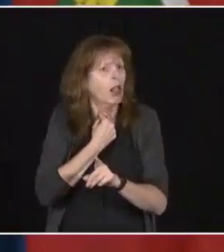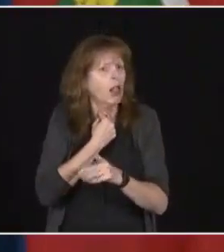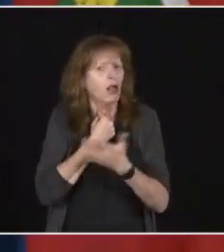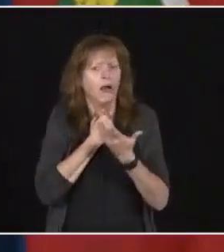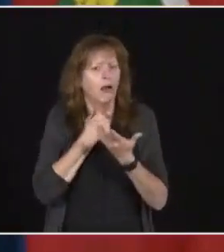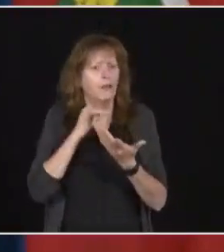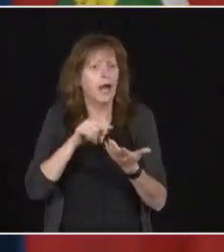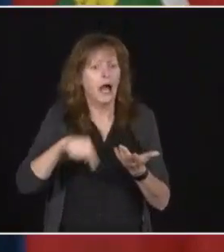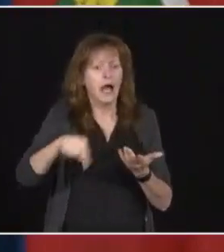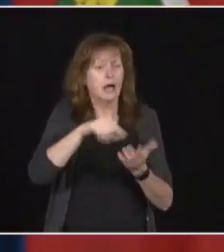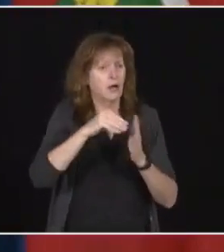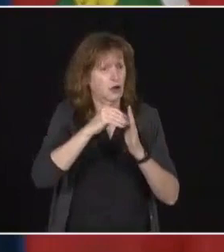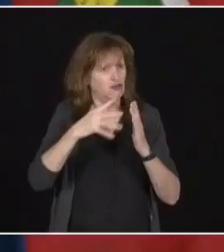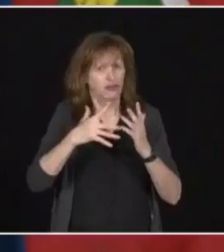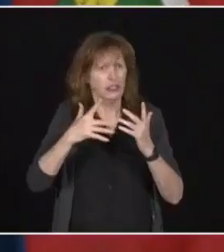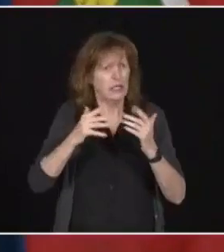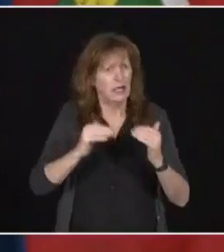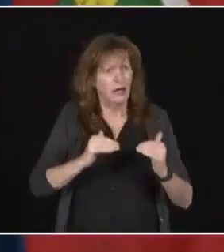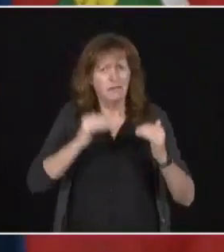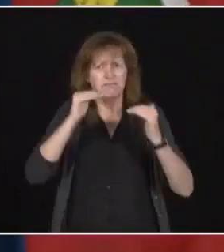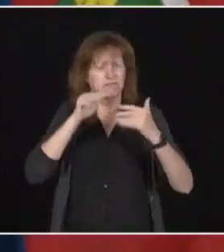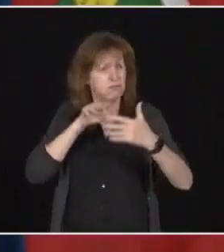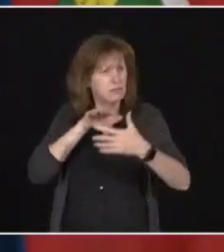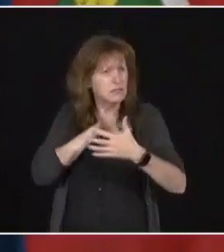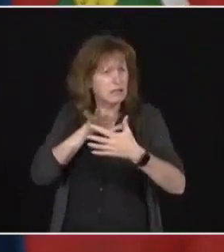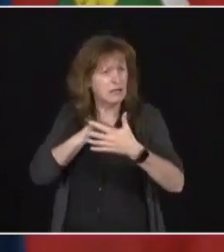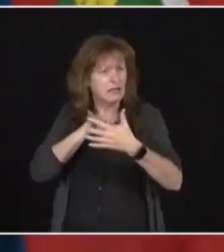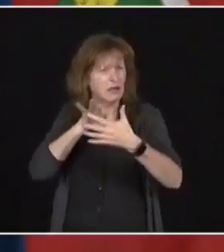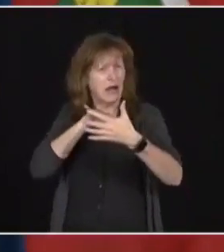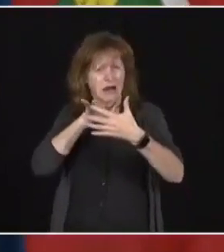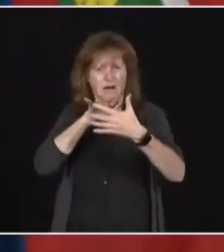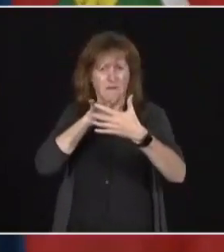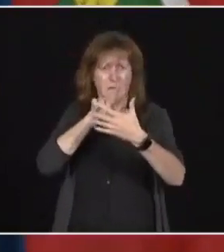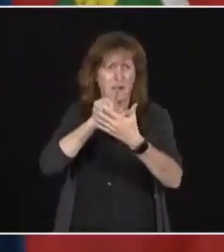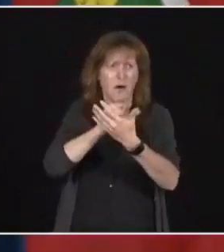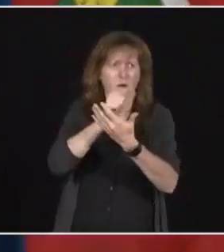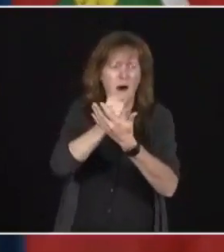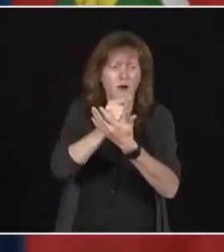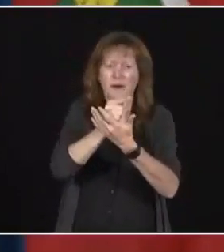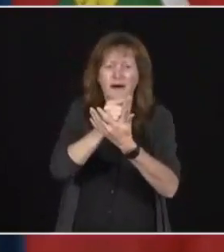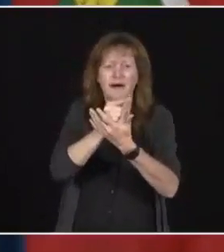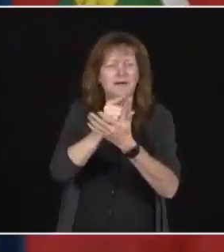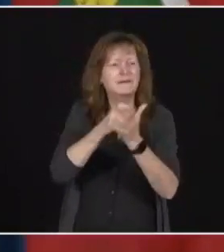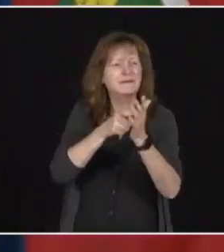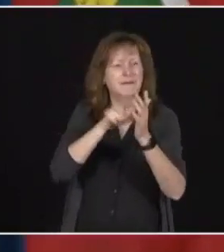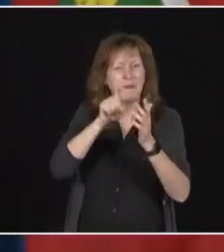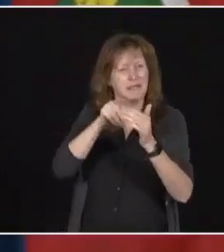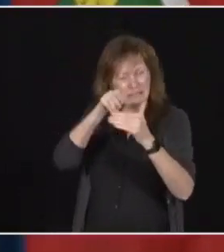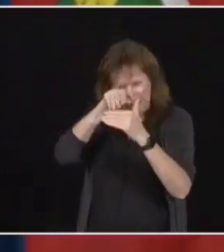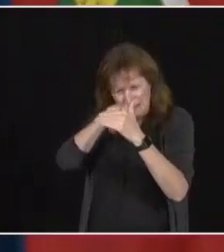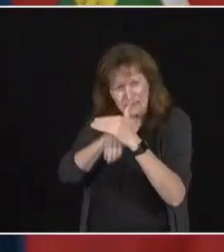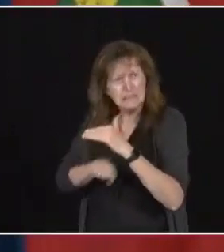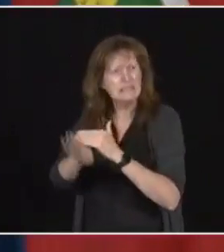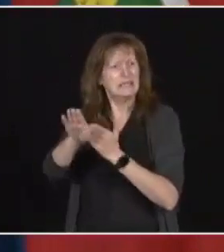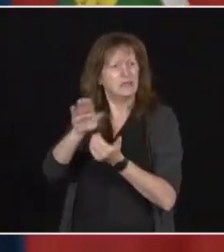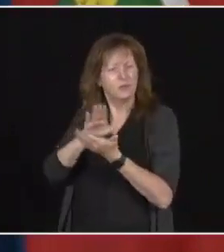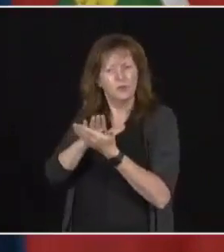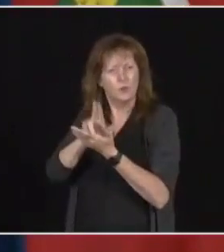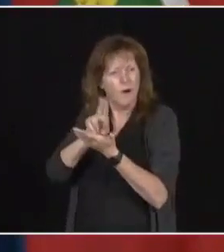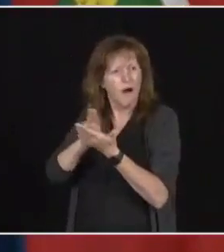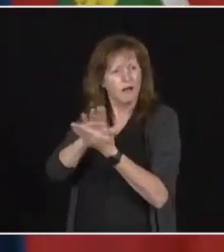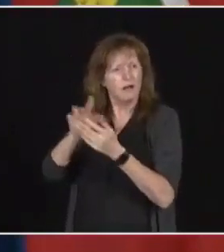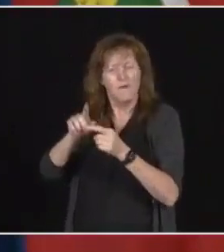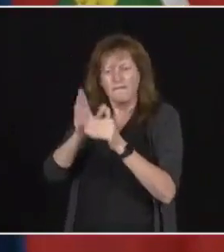have graduated by now if only they could have attended in person on their campuses to complete some final lab